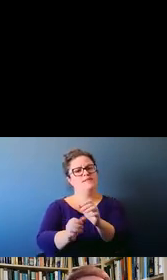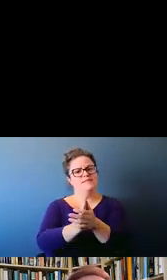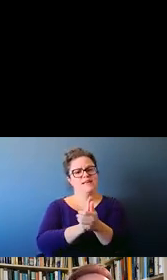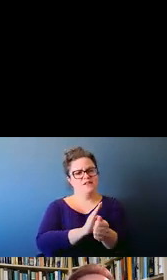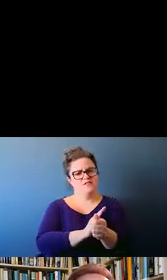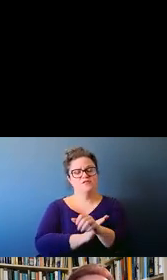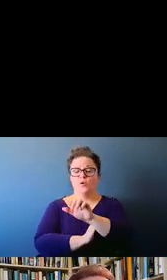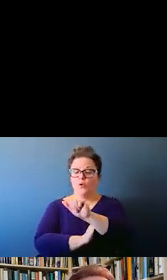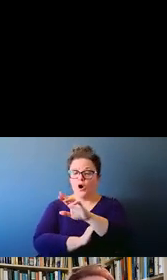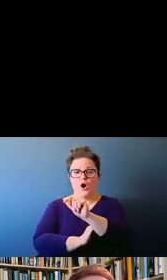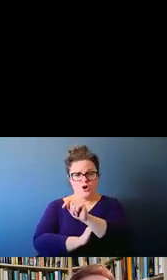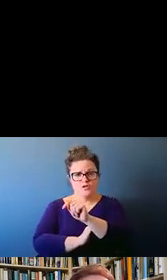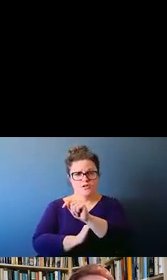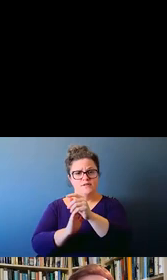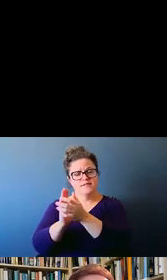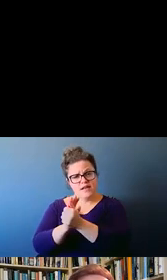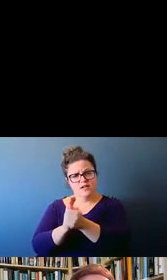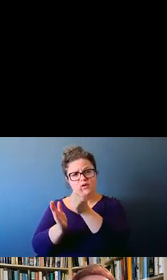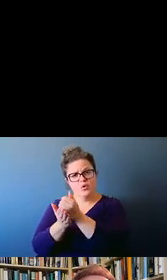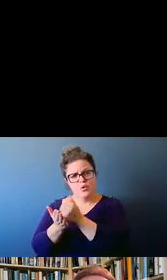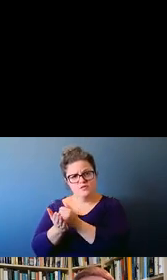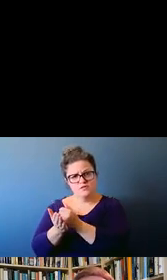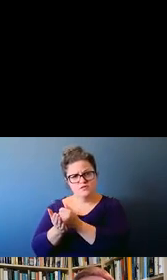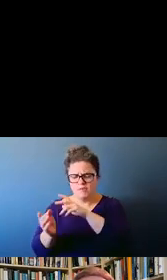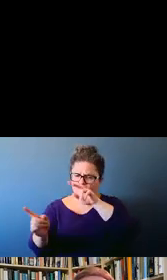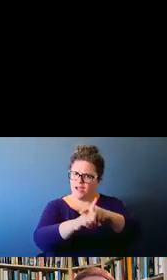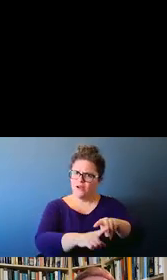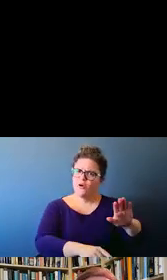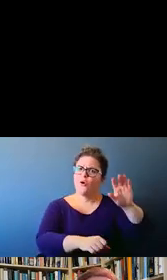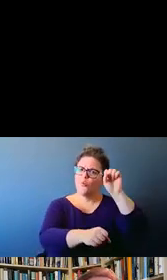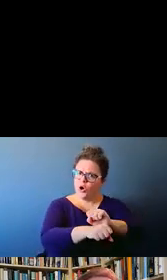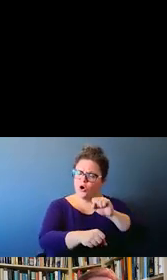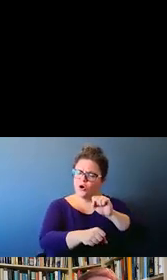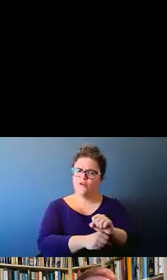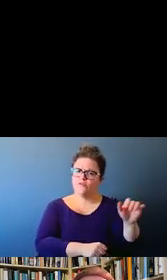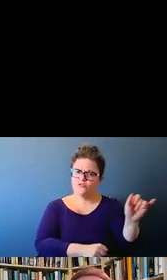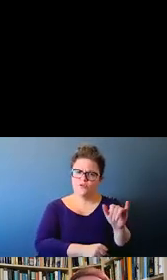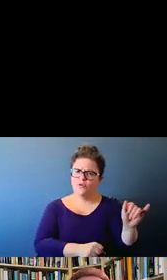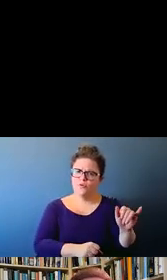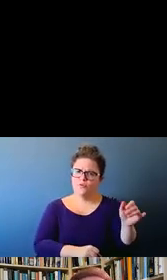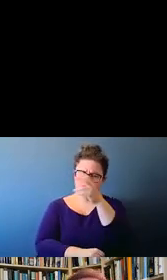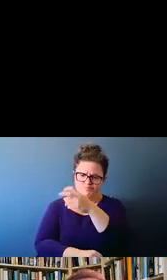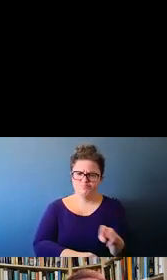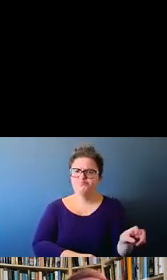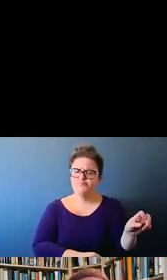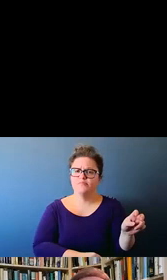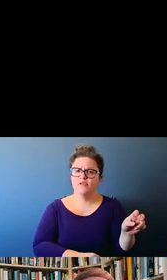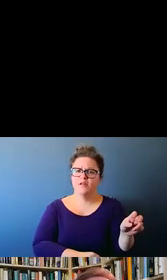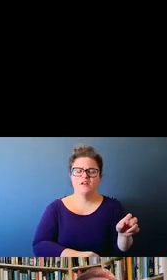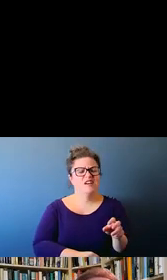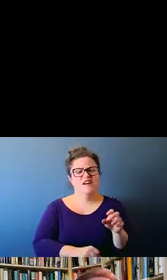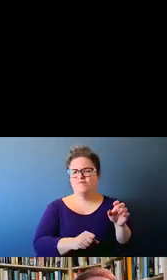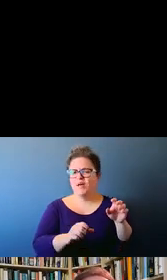are absolutely in demand in the workplace, and they are very transferable to different kinds of workplaces.